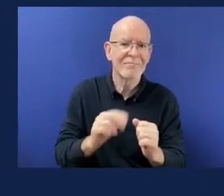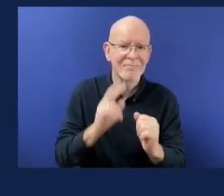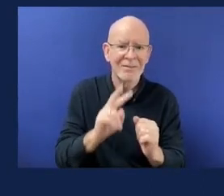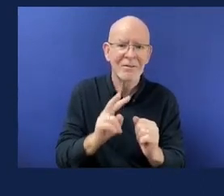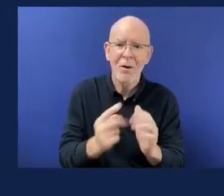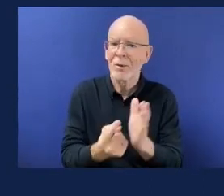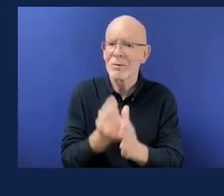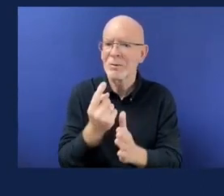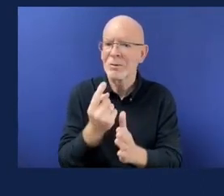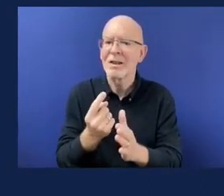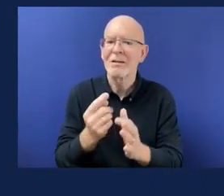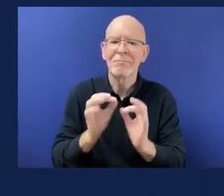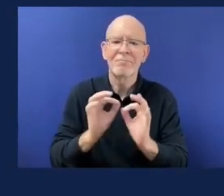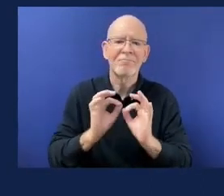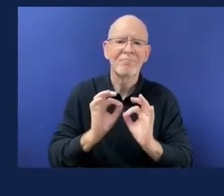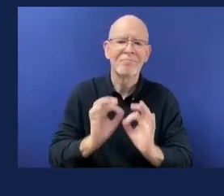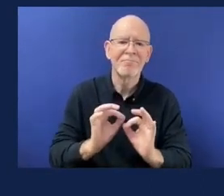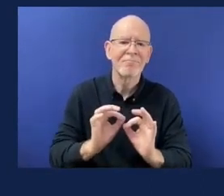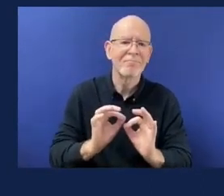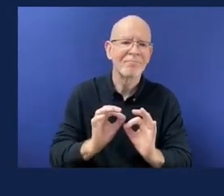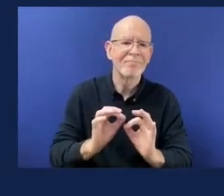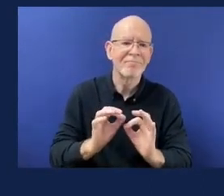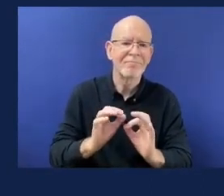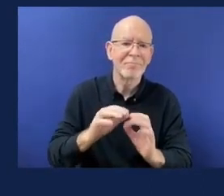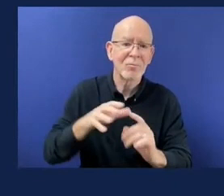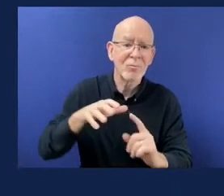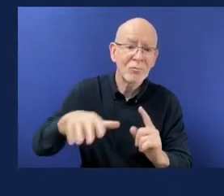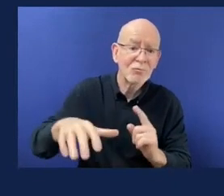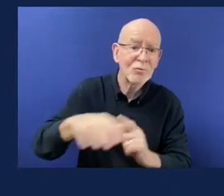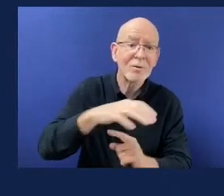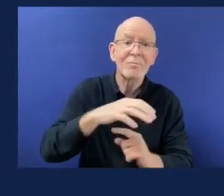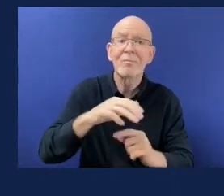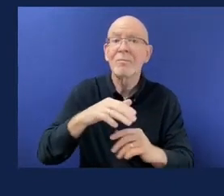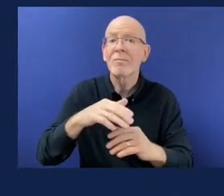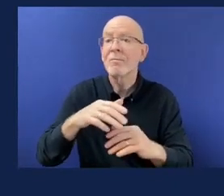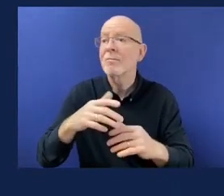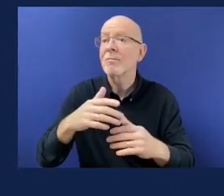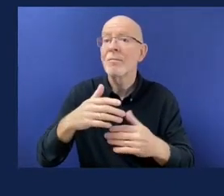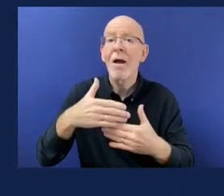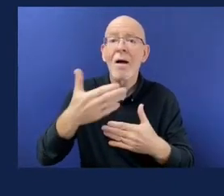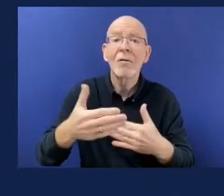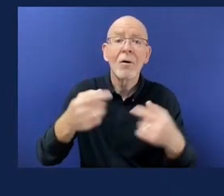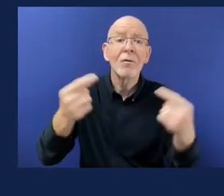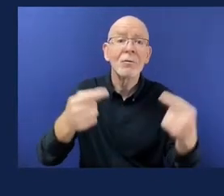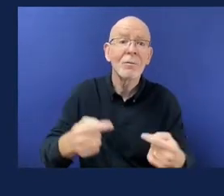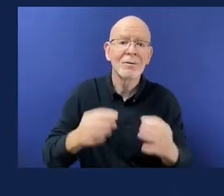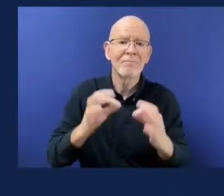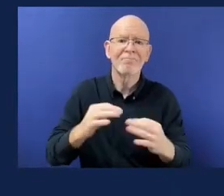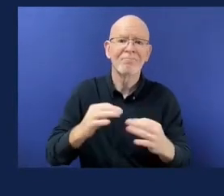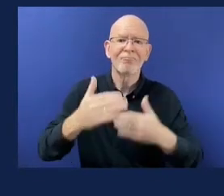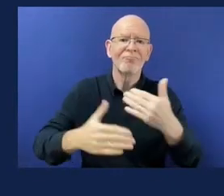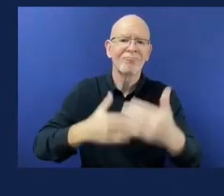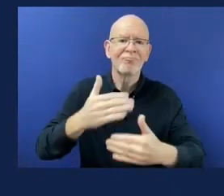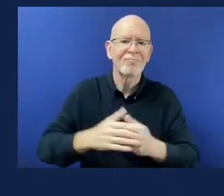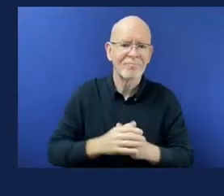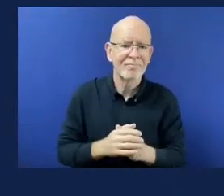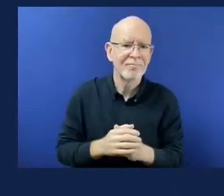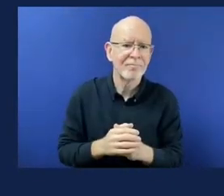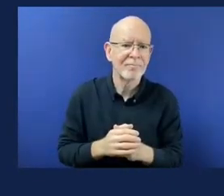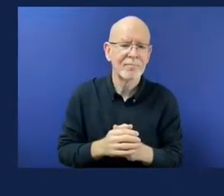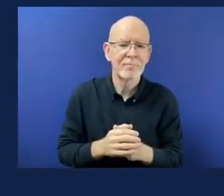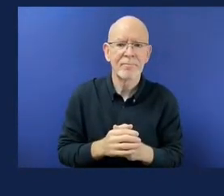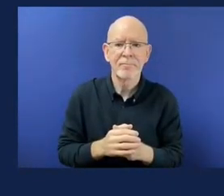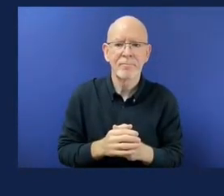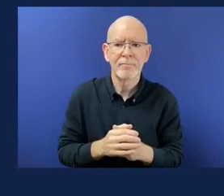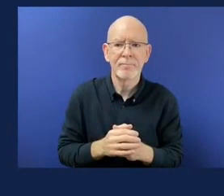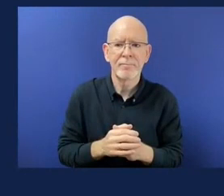The risk assessment is carried out according to the United Nations Guiding Principles for